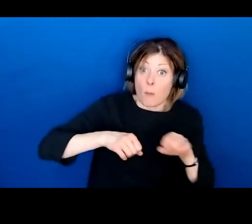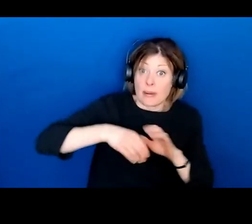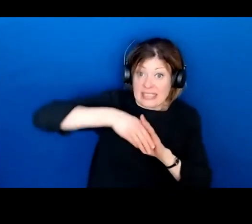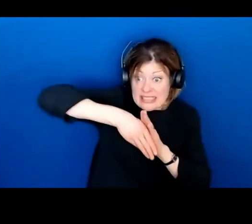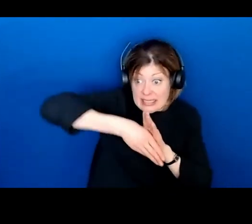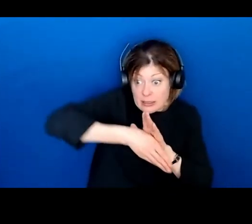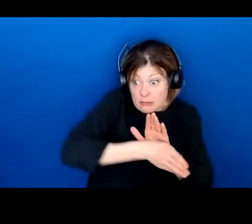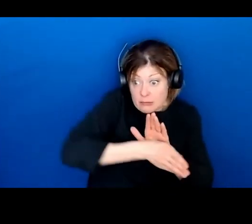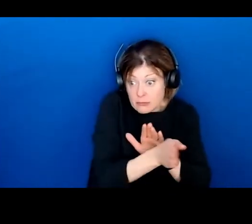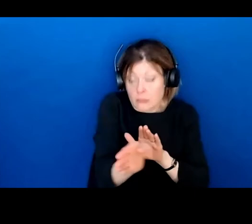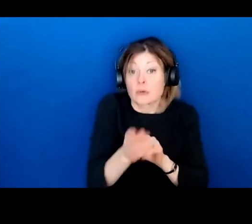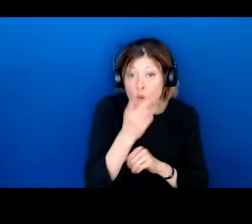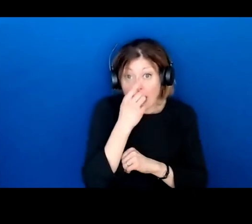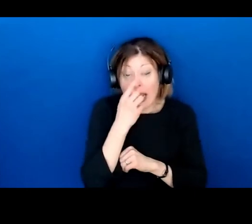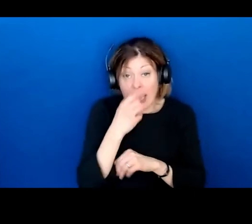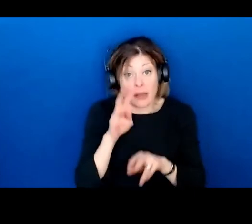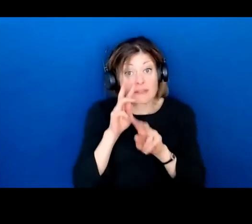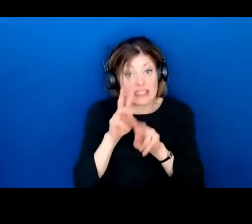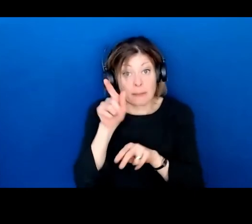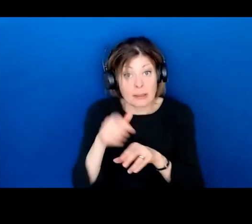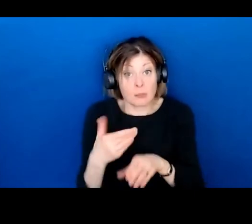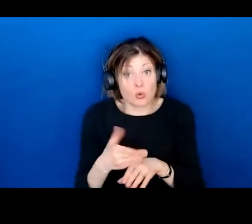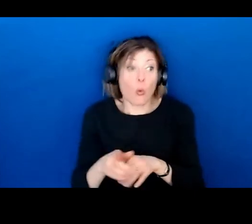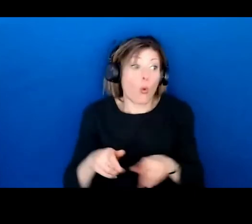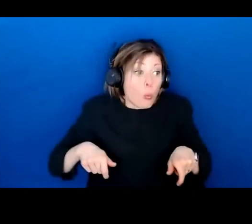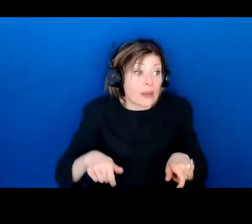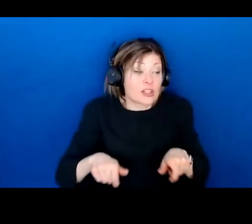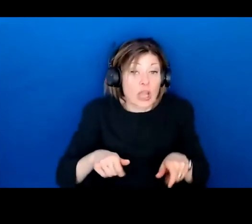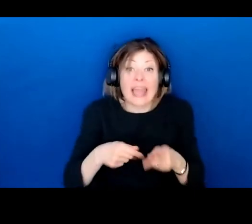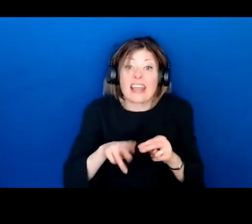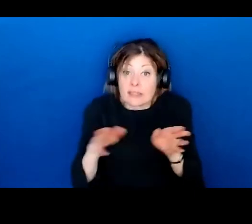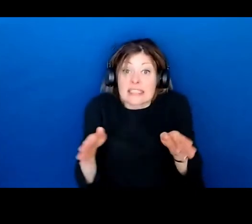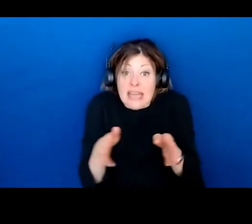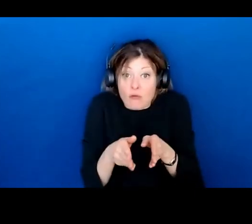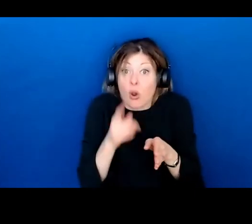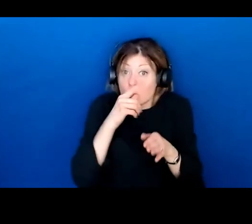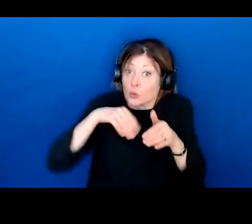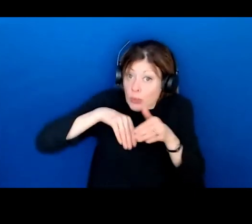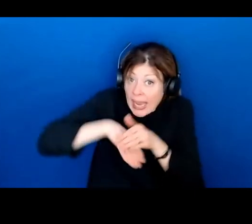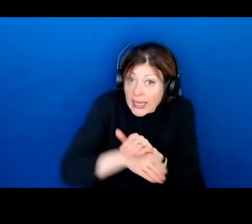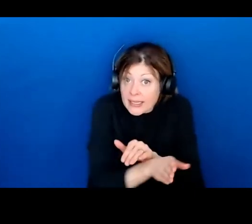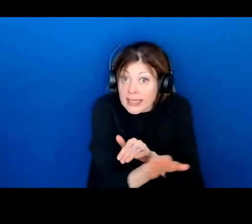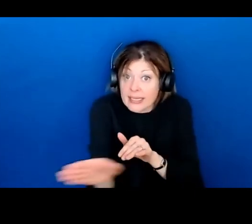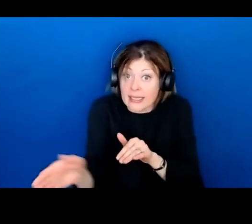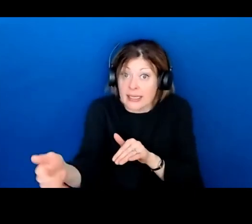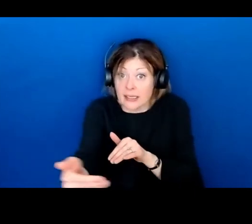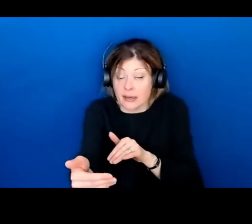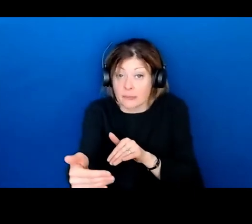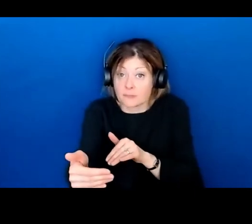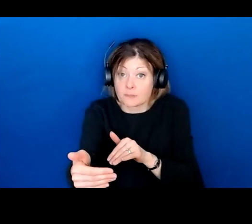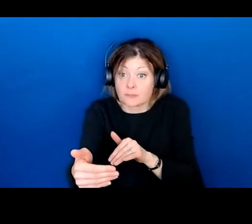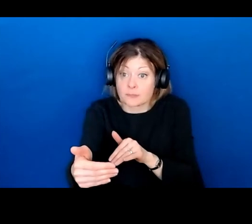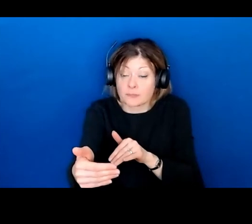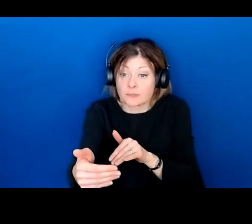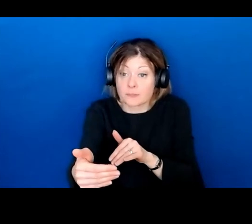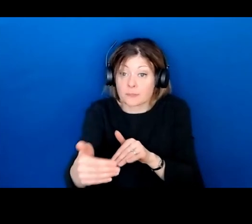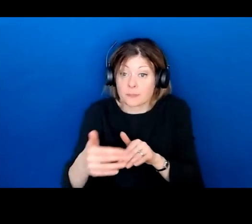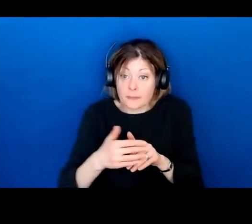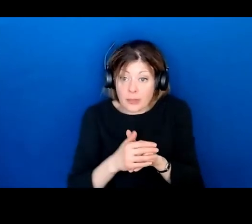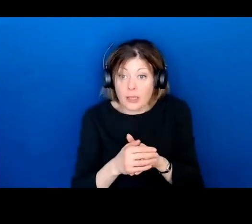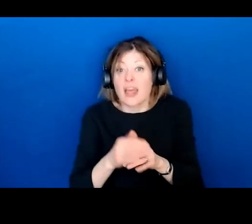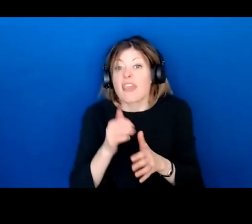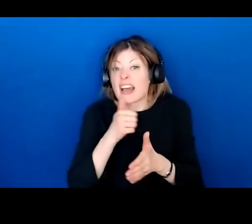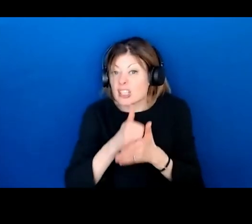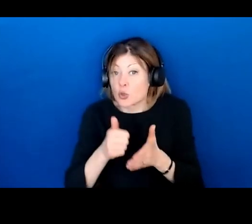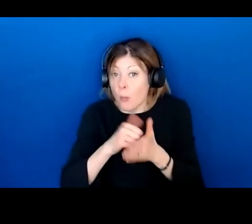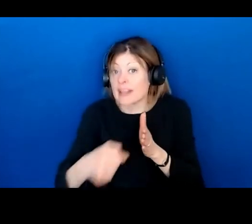people do that, or a wheelchair. So long as it's not too wide, it'll go into that entrance, which is normally people's exit.